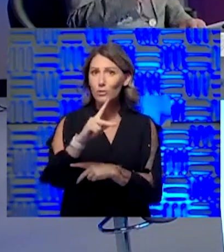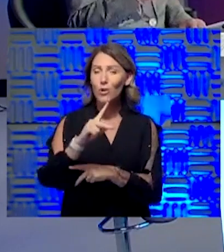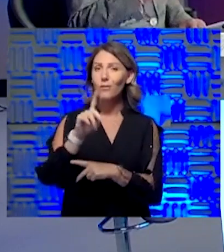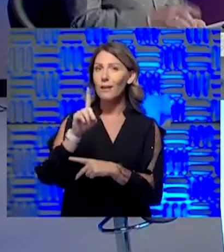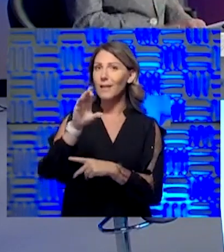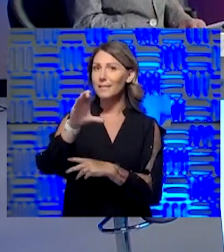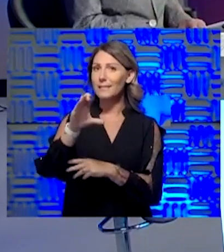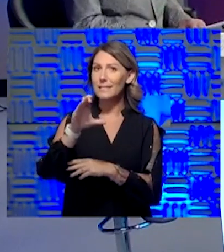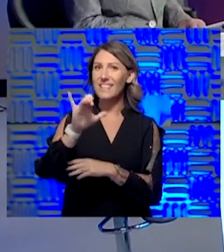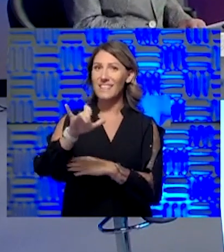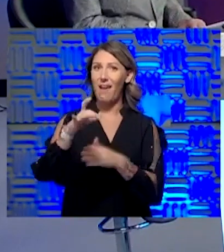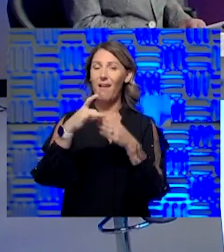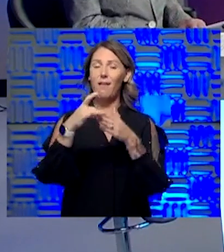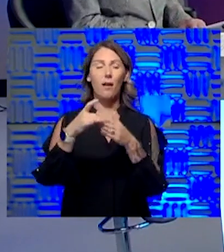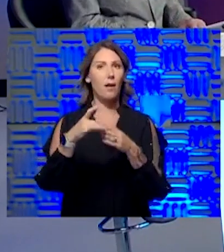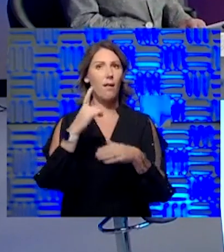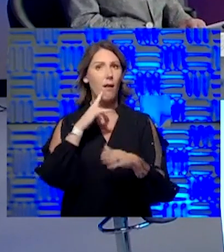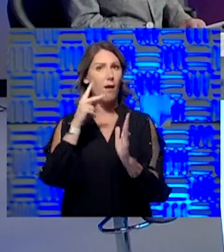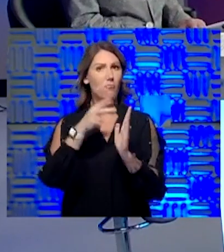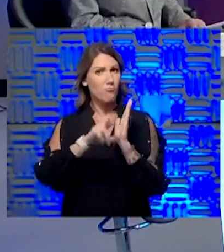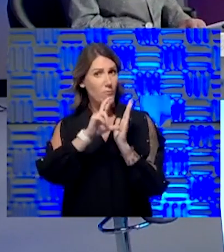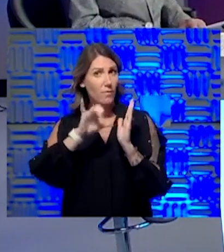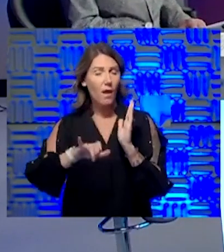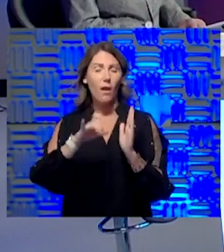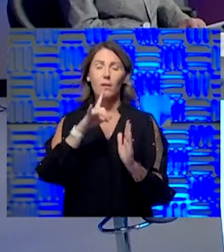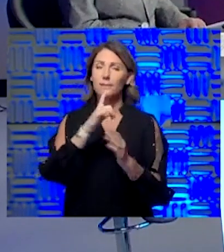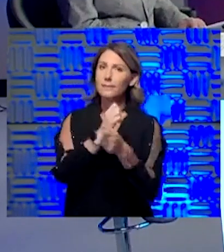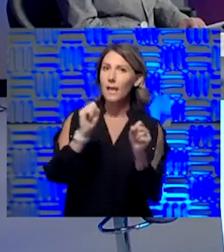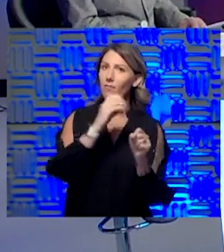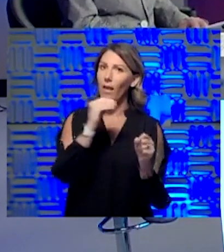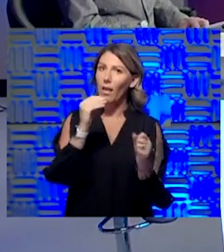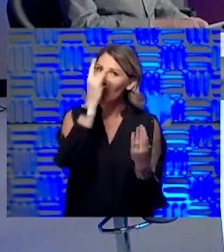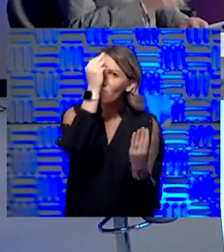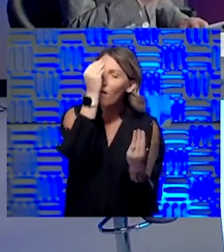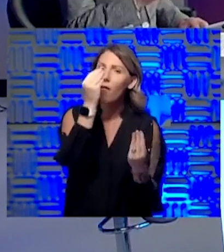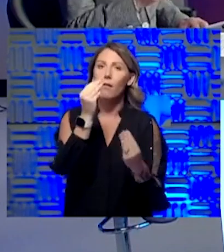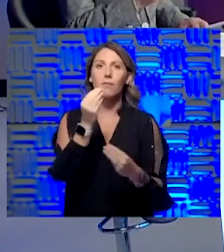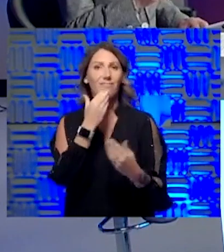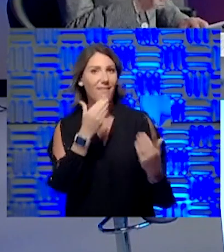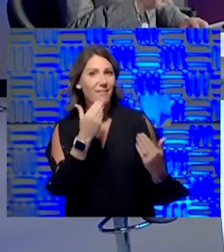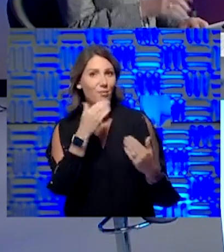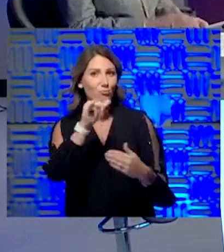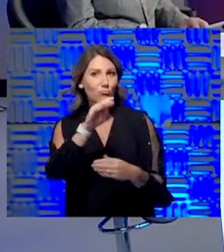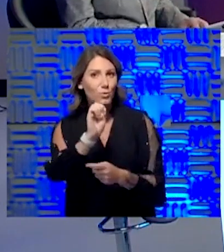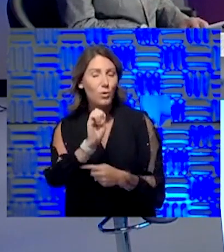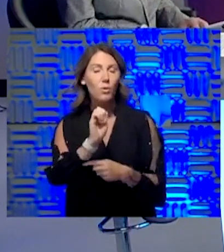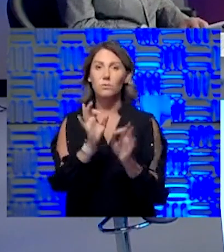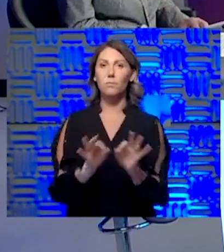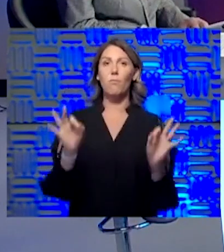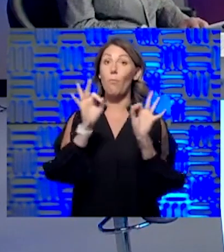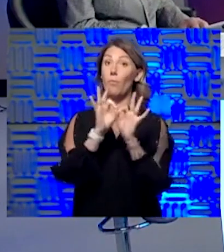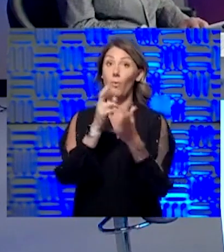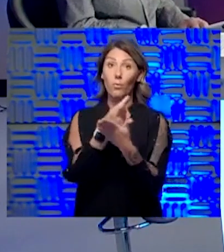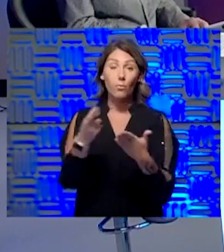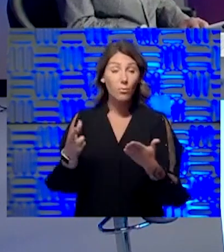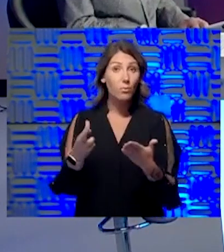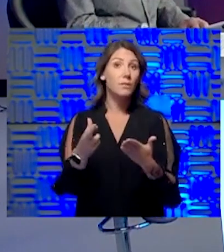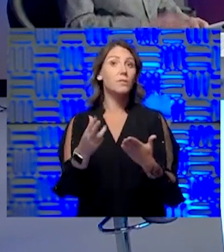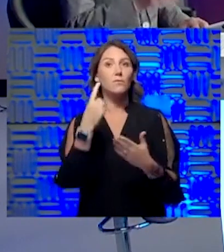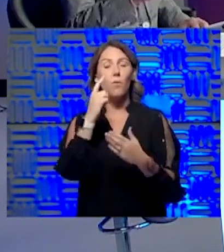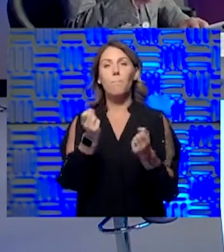that earlier, Joe, and I thought it was safe and thoughtful. So thank you. I know that'll be a really important resource for a lot of